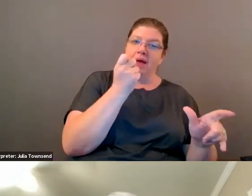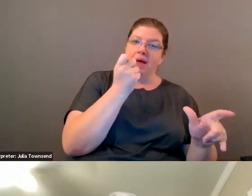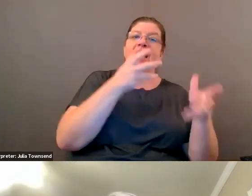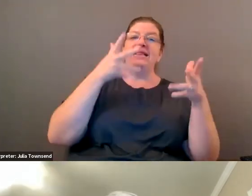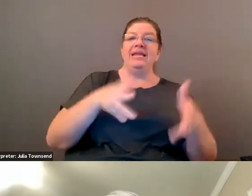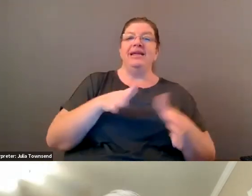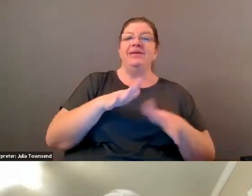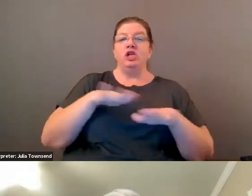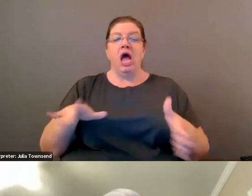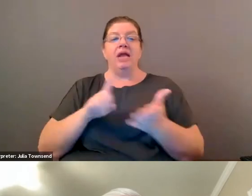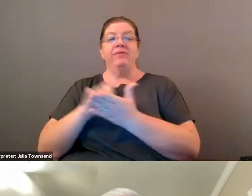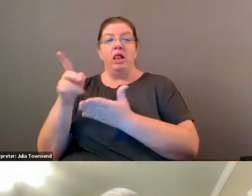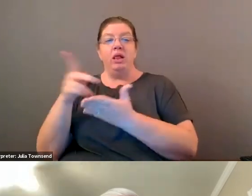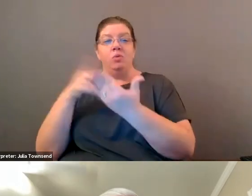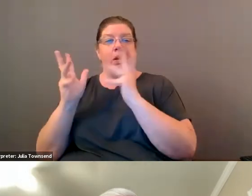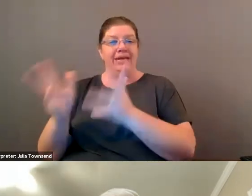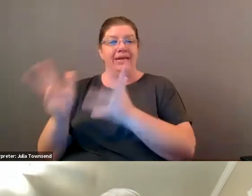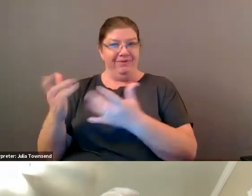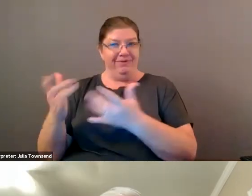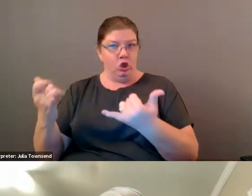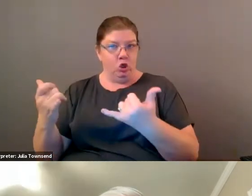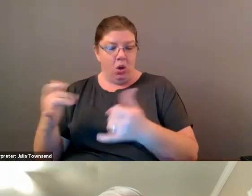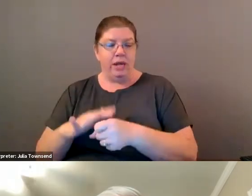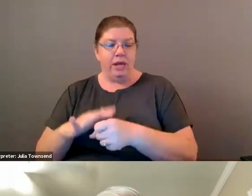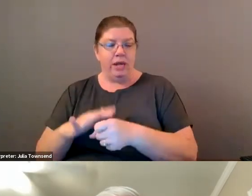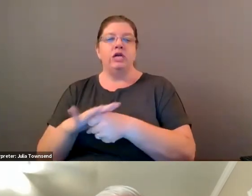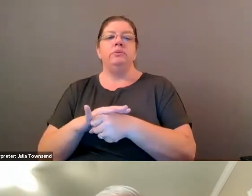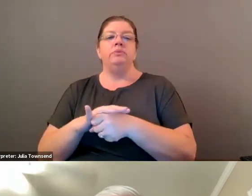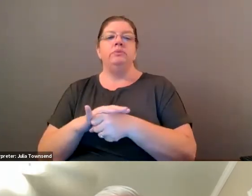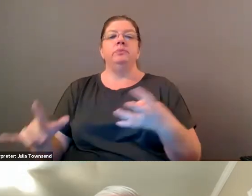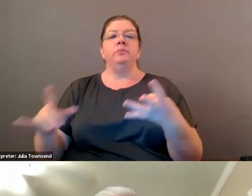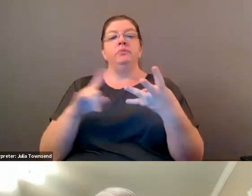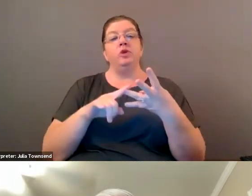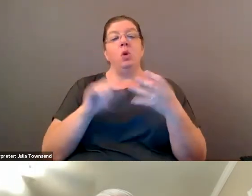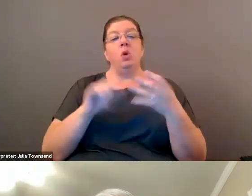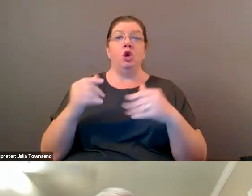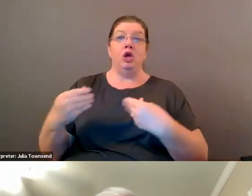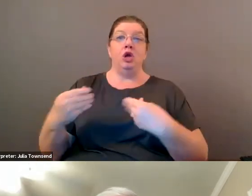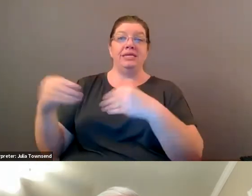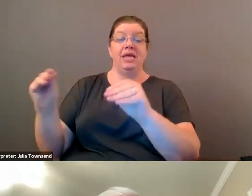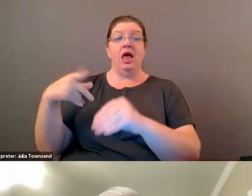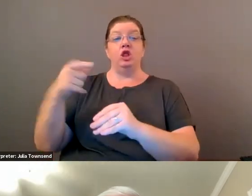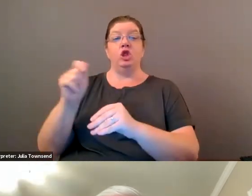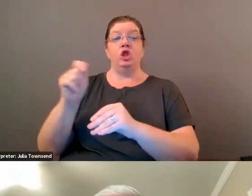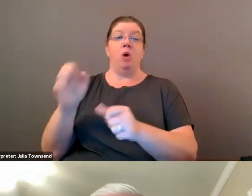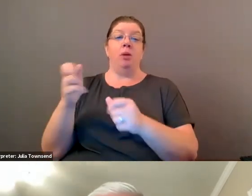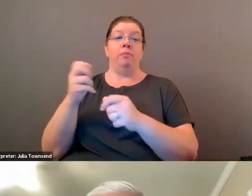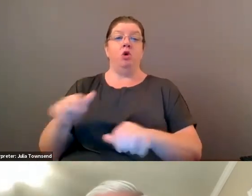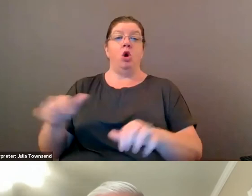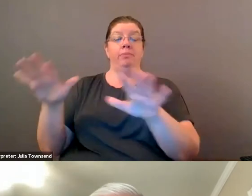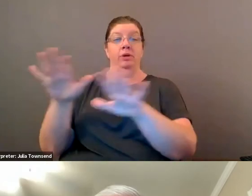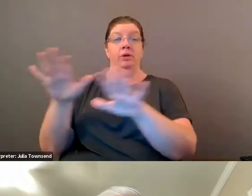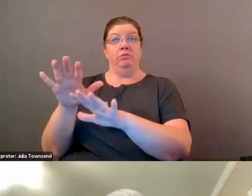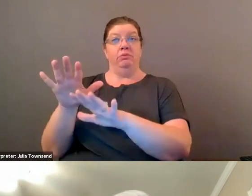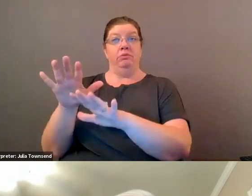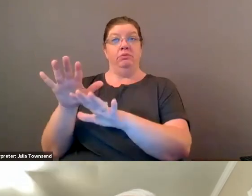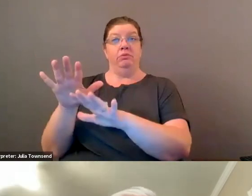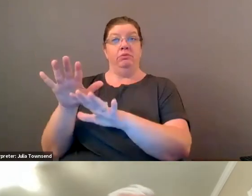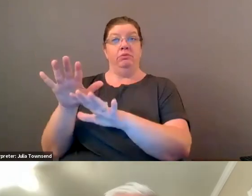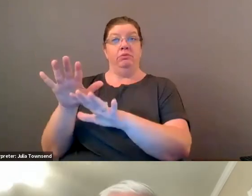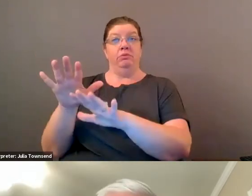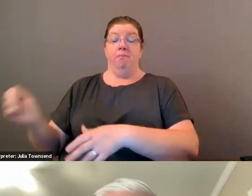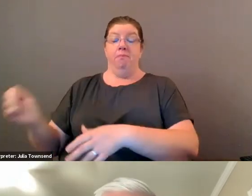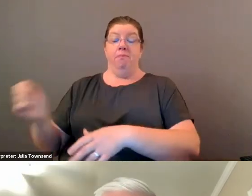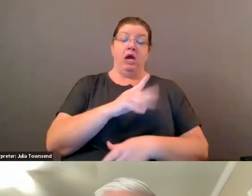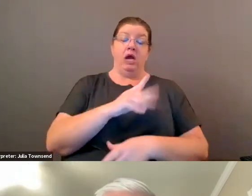child development program alone as well. The other option is we could consider selling it, and maybe the proceeds could go back into the bond program, or maybe